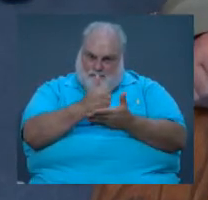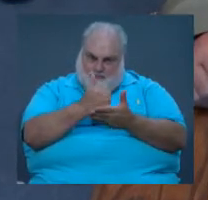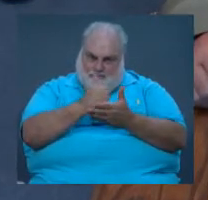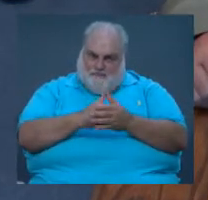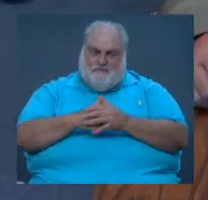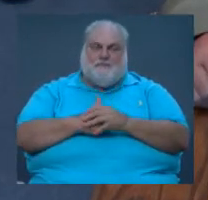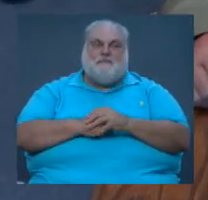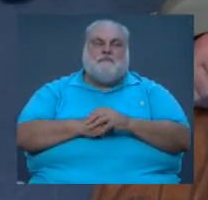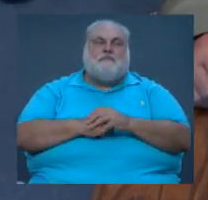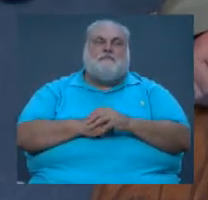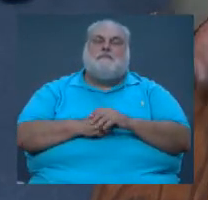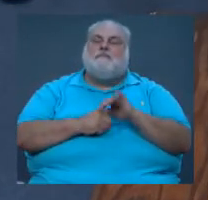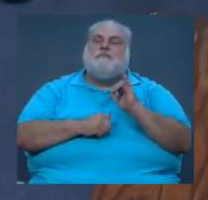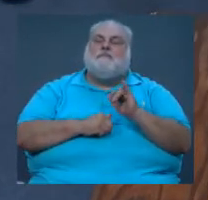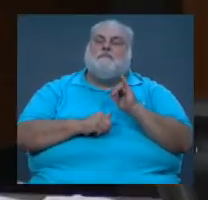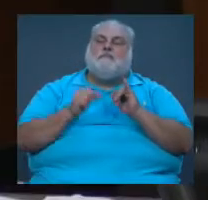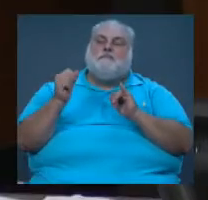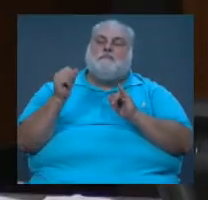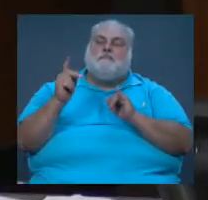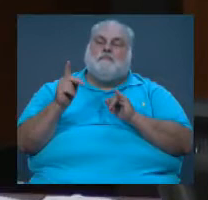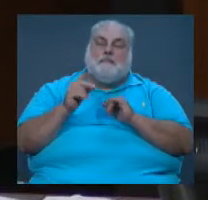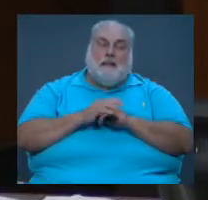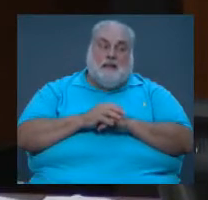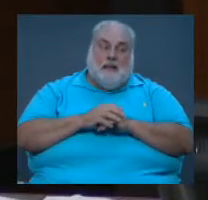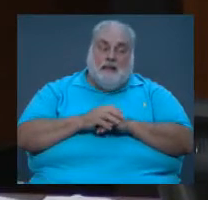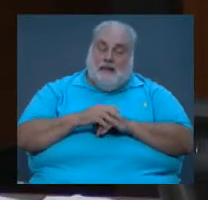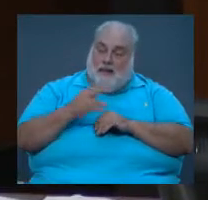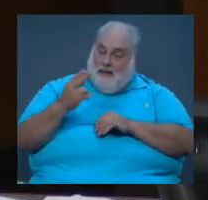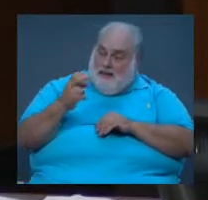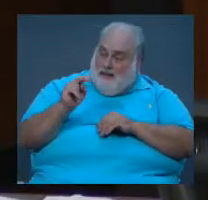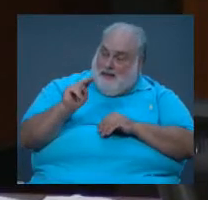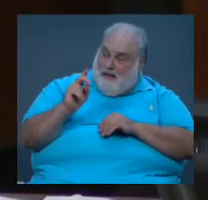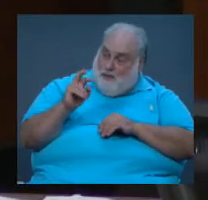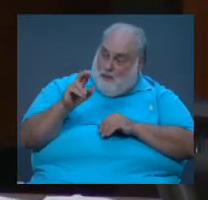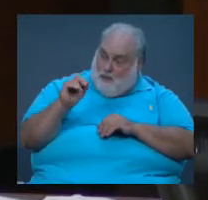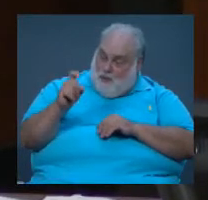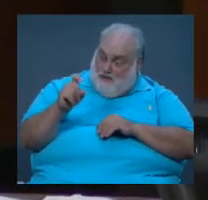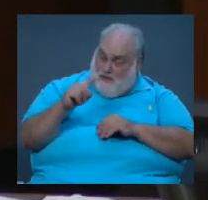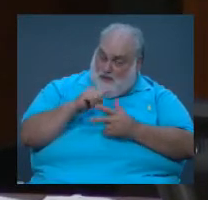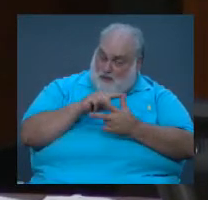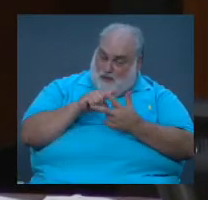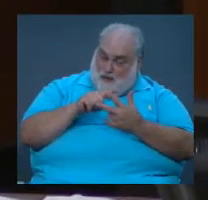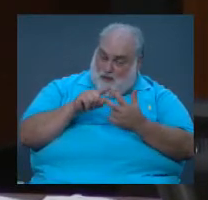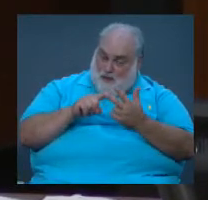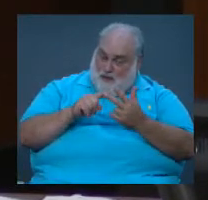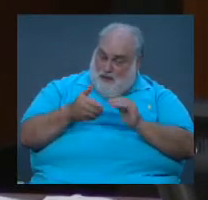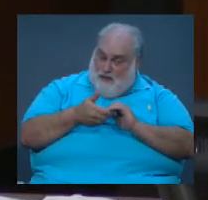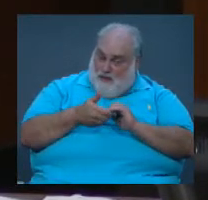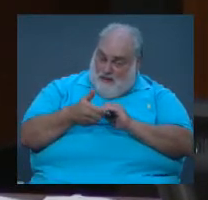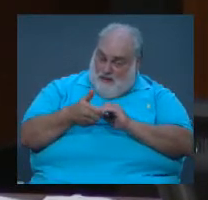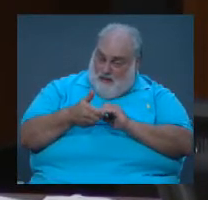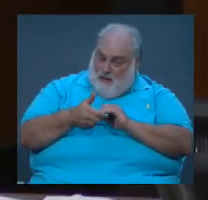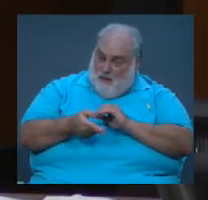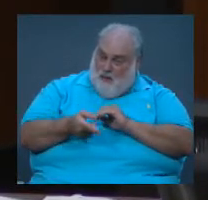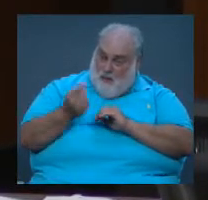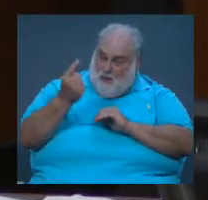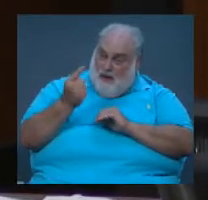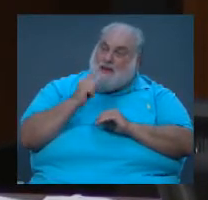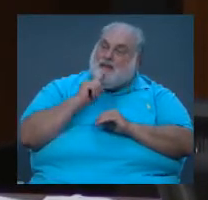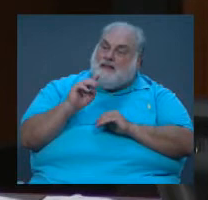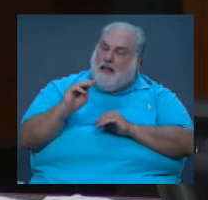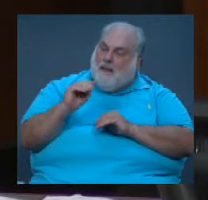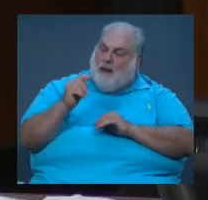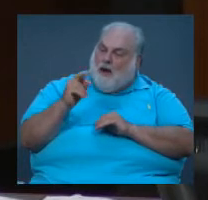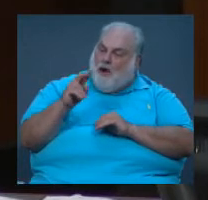to handle that. Okay, got you. And Director Hendricks, I think of those 3 towing companies that were listed, I think one of them is a